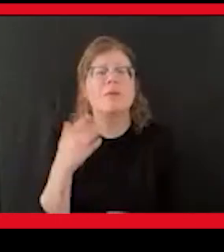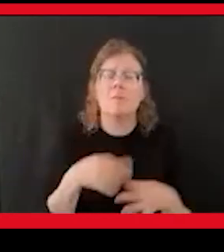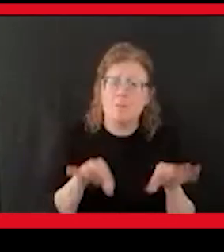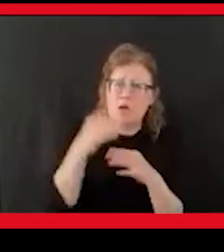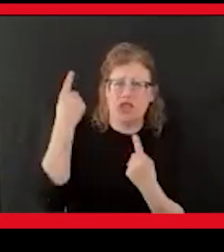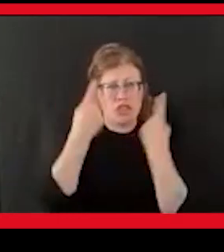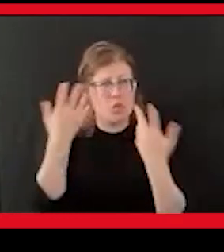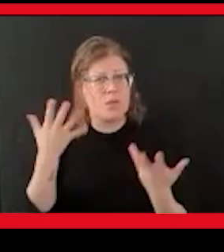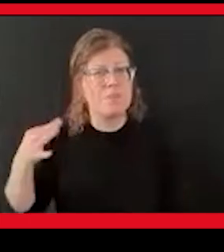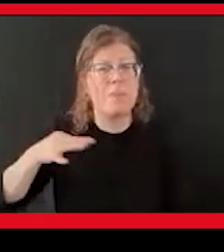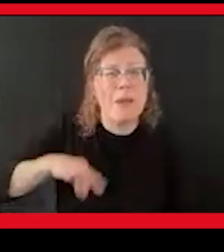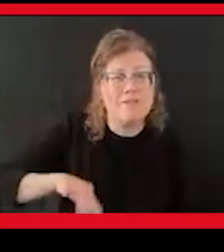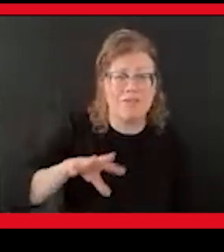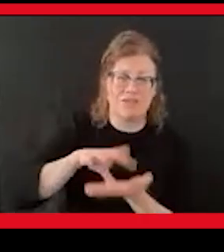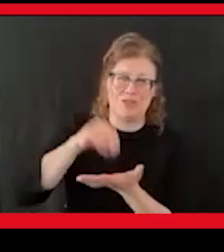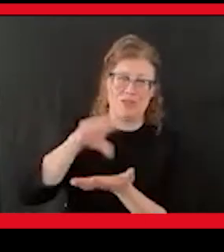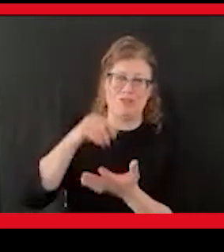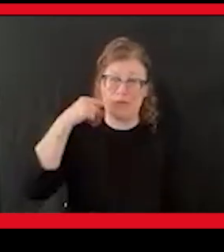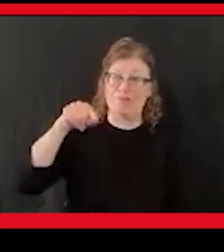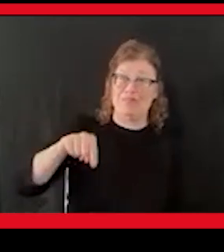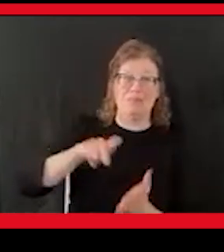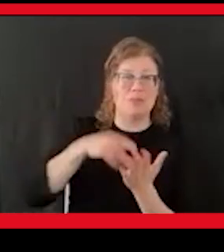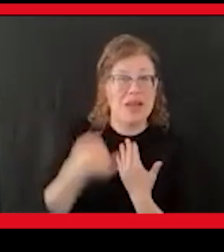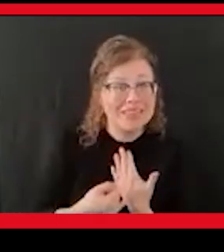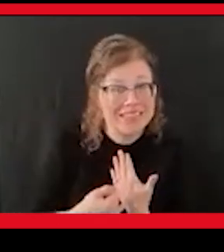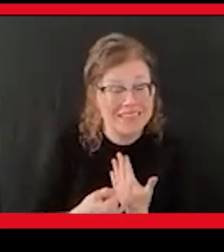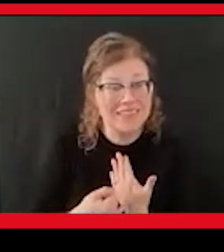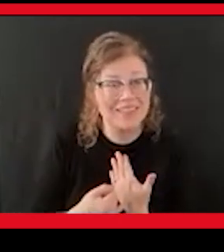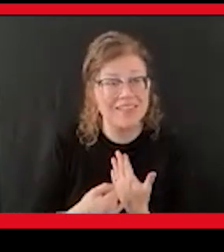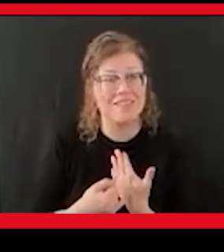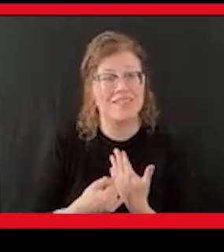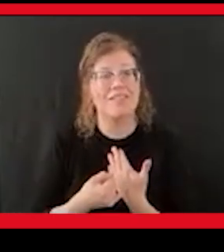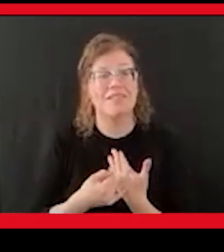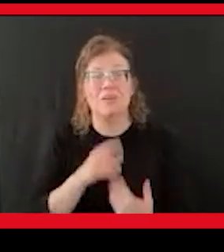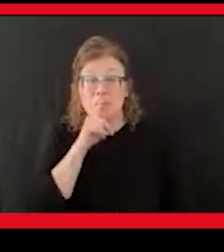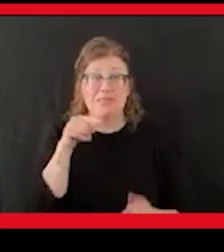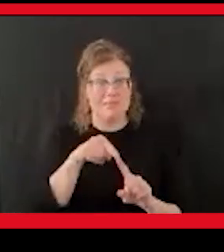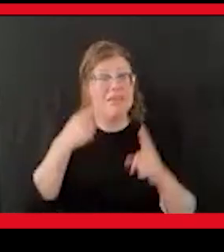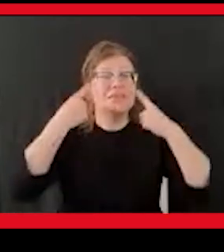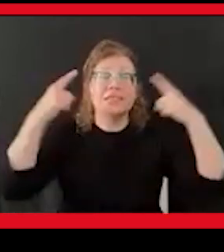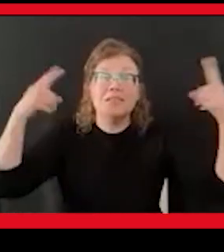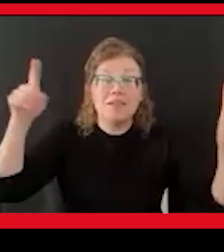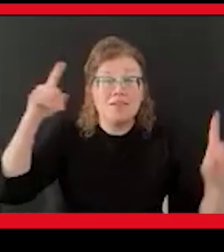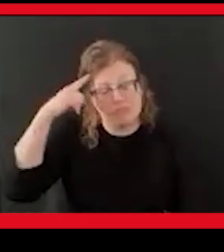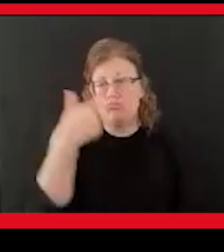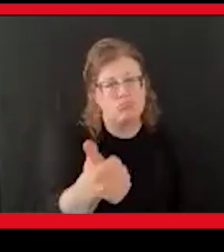define what success looks like to you on your own terms. Think about what your goals are, what you need to achieve them,